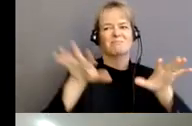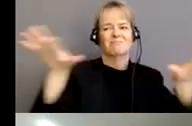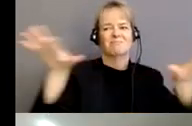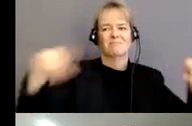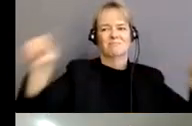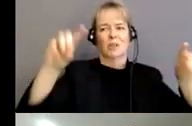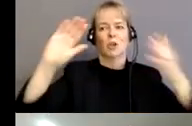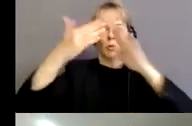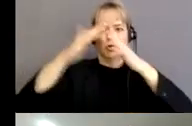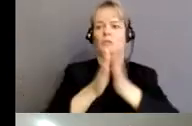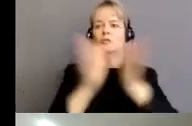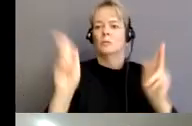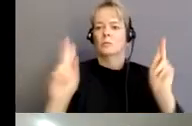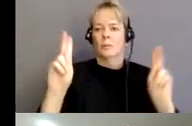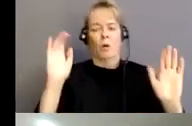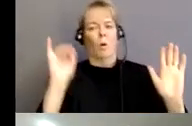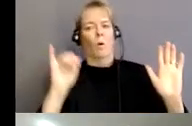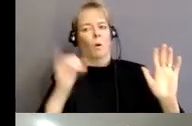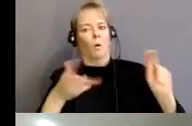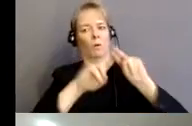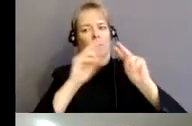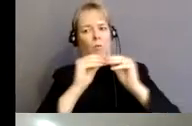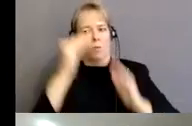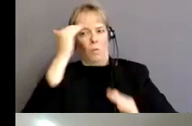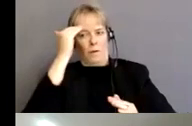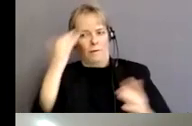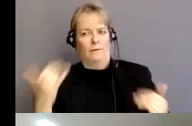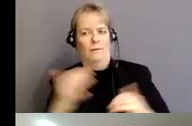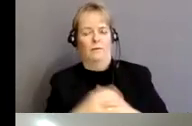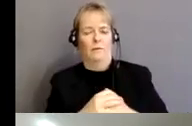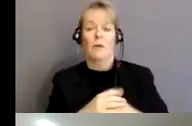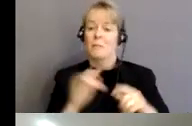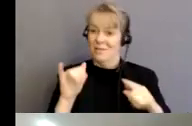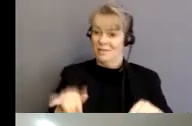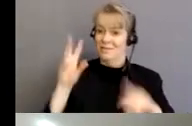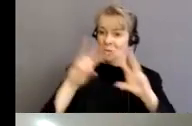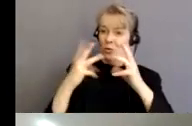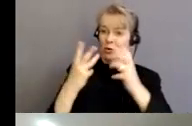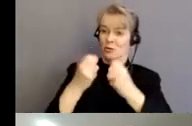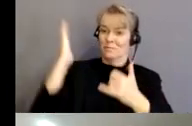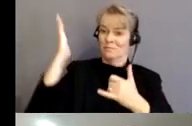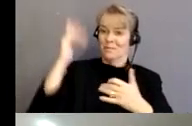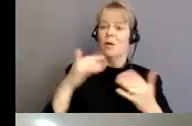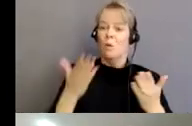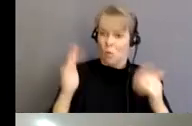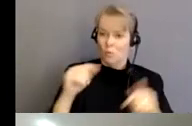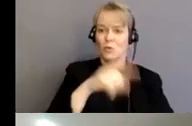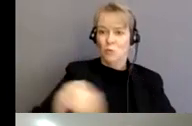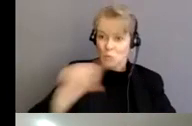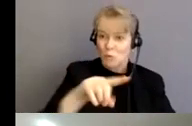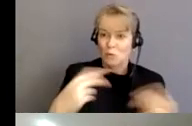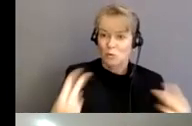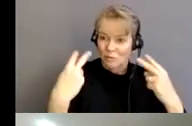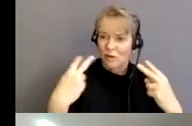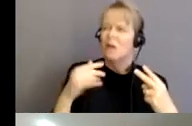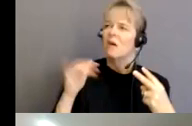but it's good that people are more aware. And these sessions that we're doing today will bring you more awareness to recognize some of those signs that might happen to an